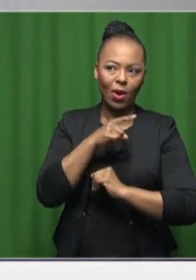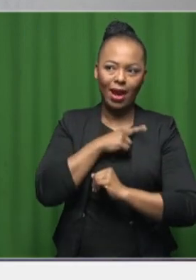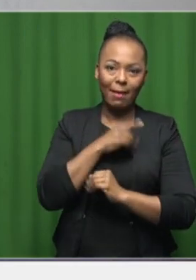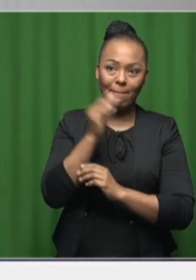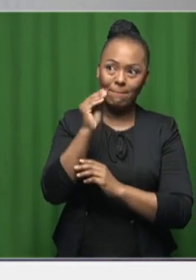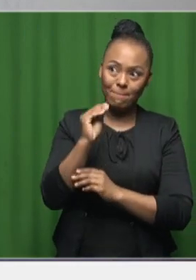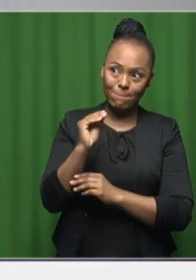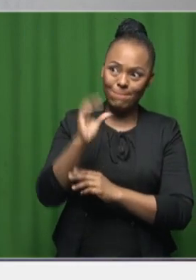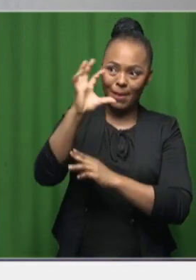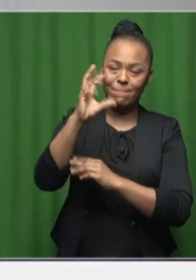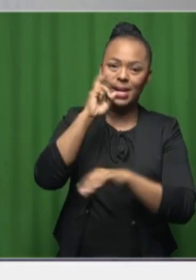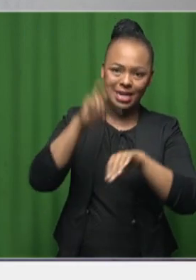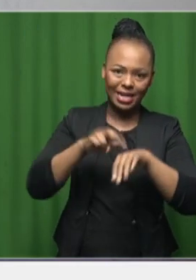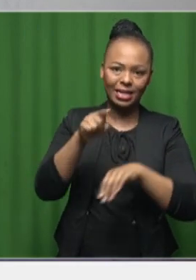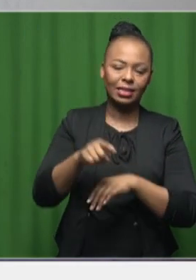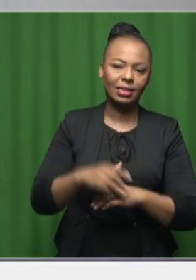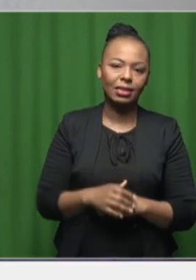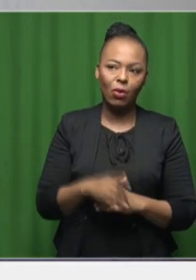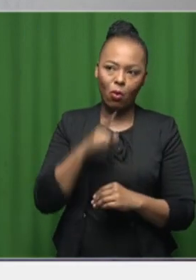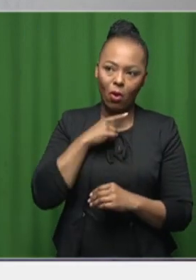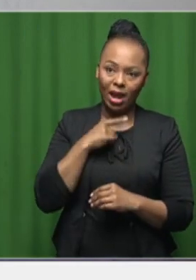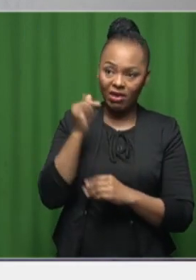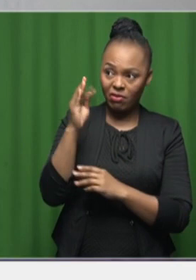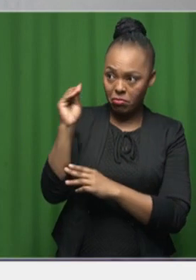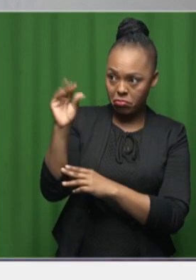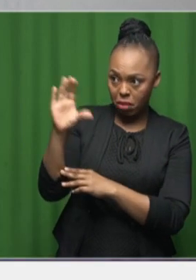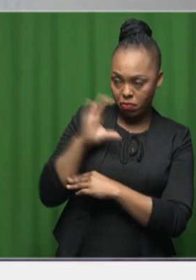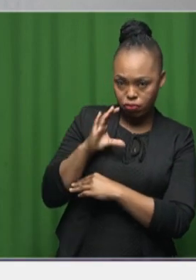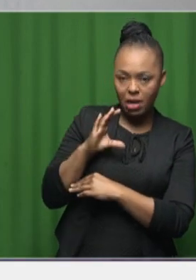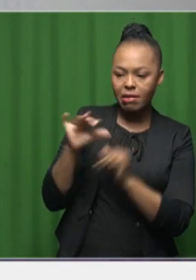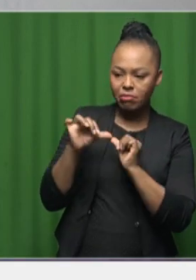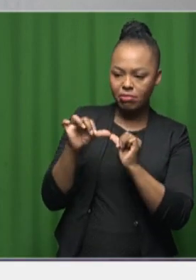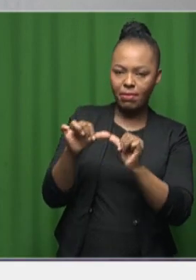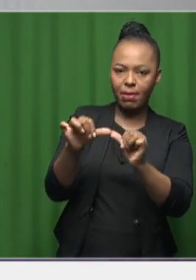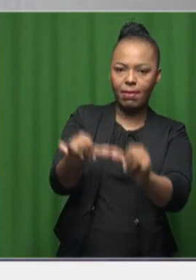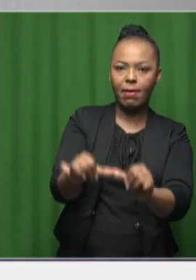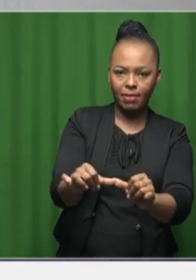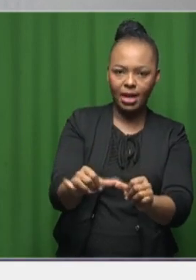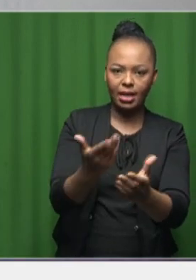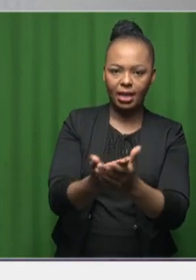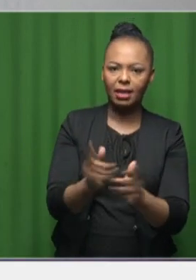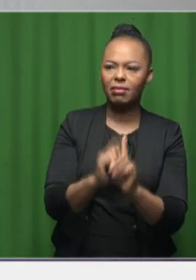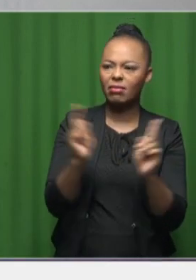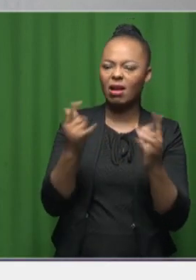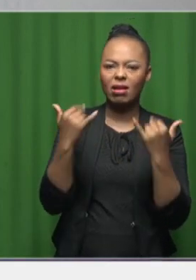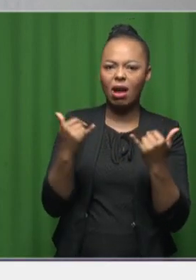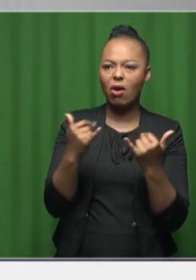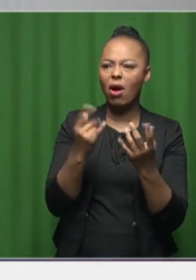become sustainable. But perhaps you can talk to us about the maths behind how the figures were determined.